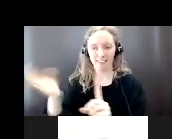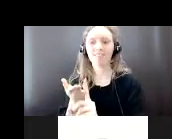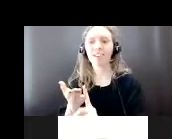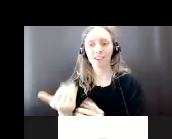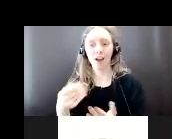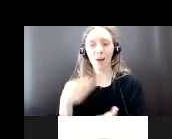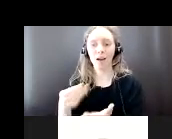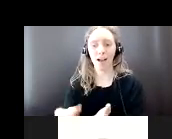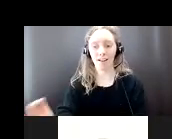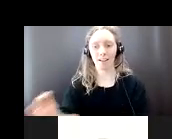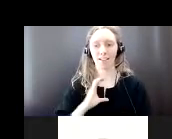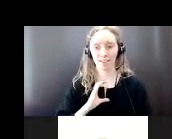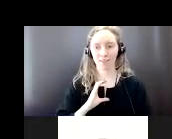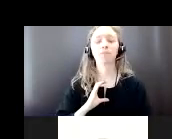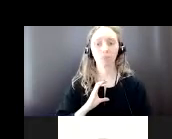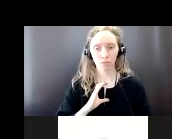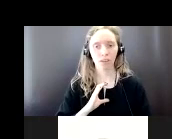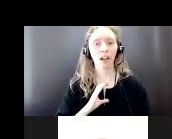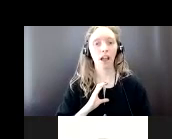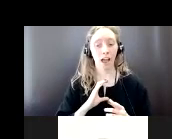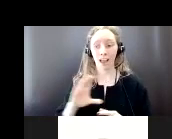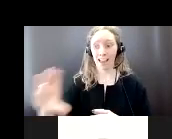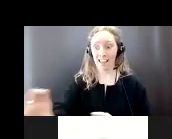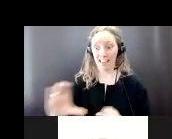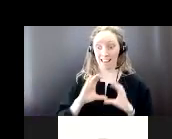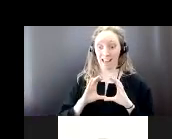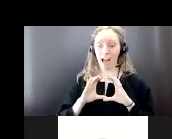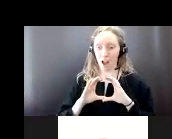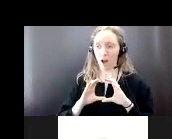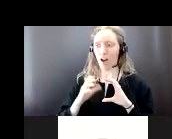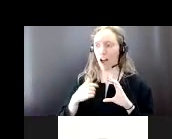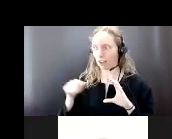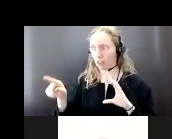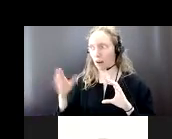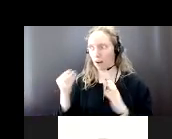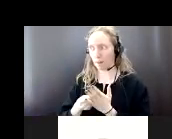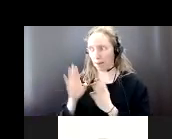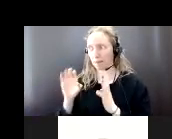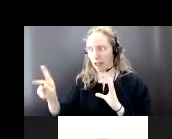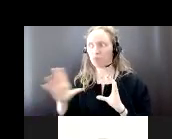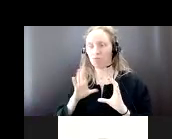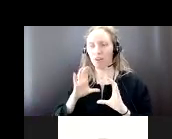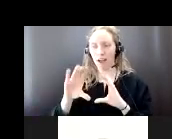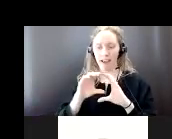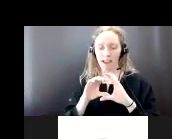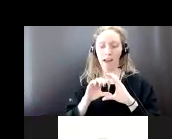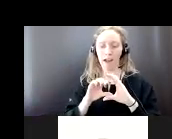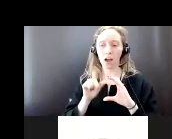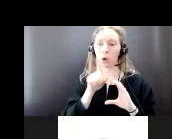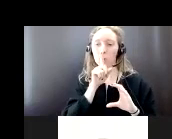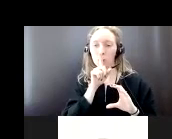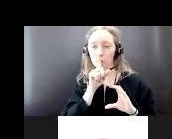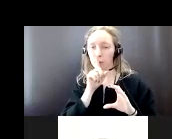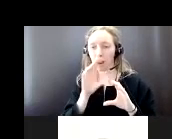money and I share it with those folks that I have said, you can cash out. Here's your interest. Here's